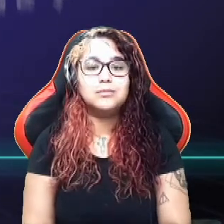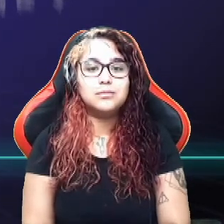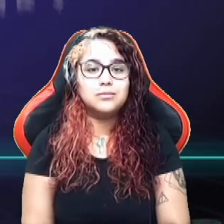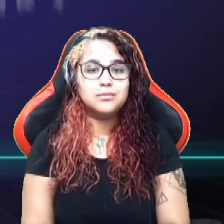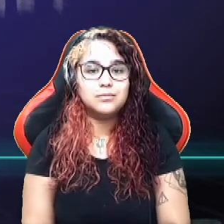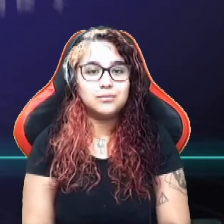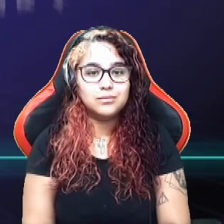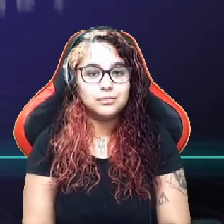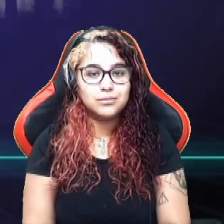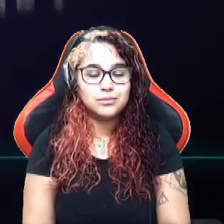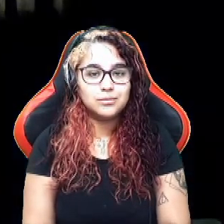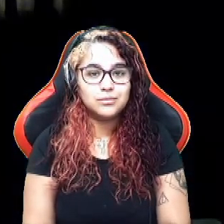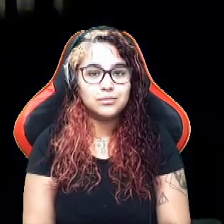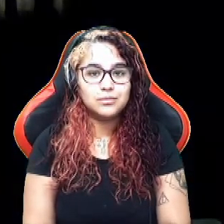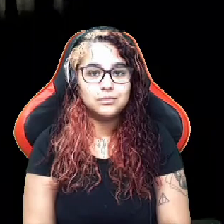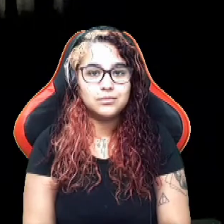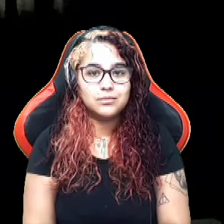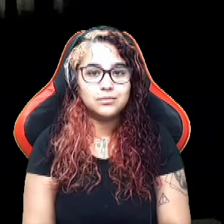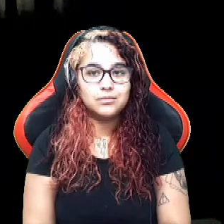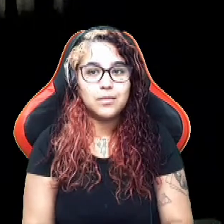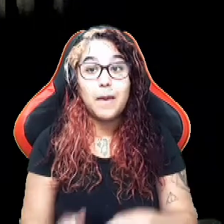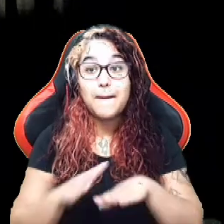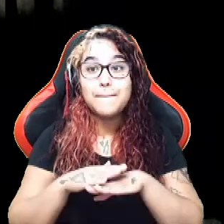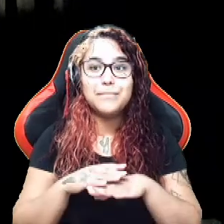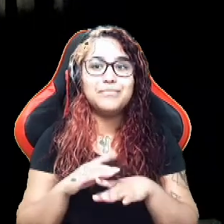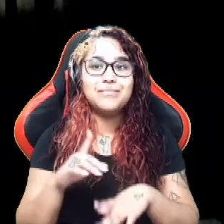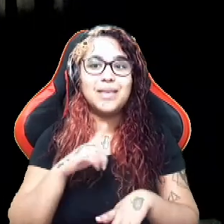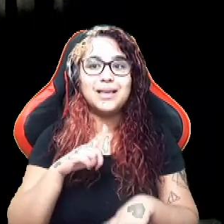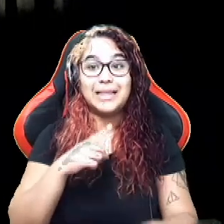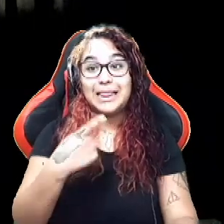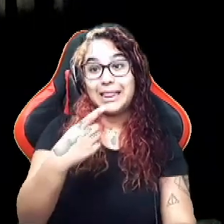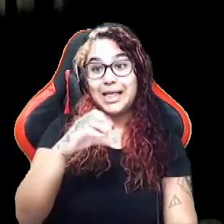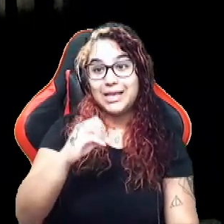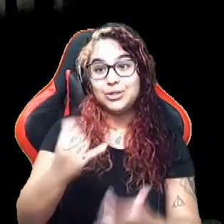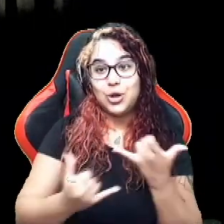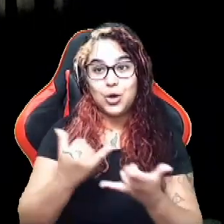videos. Let's take a look.